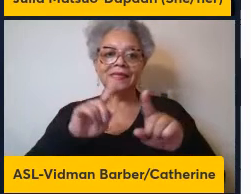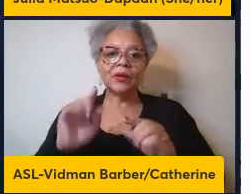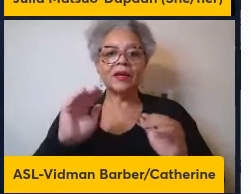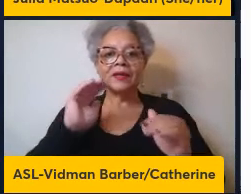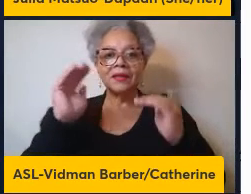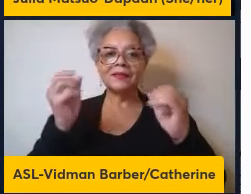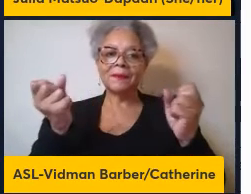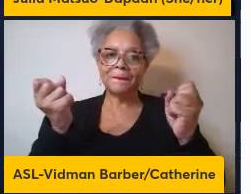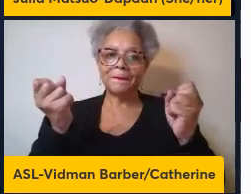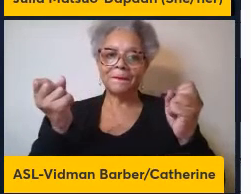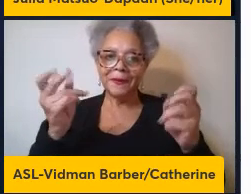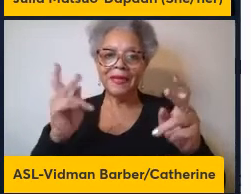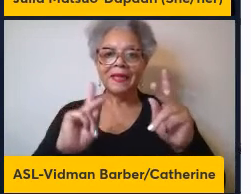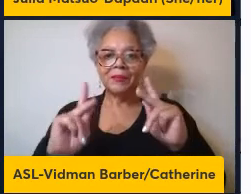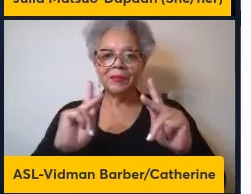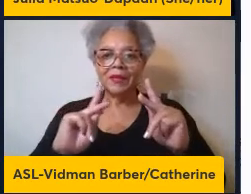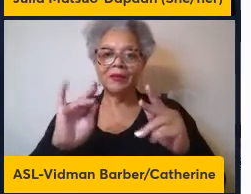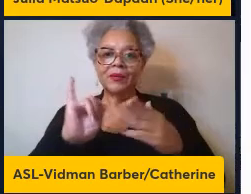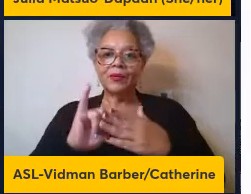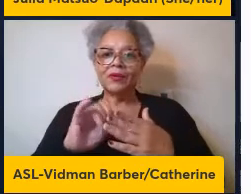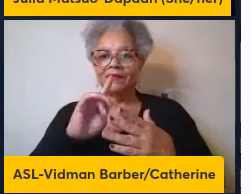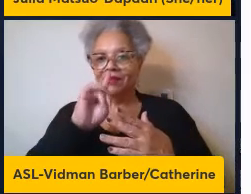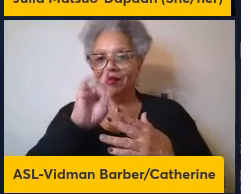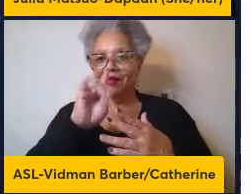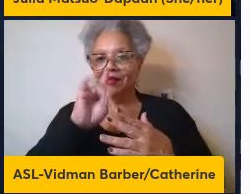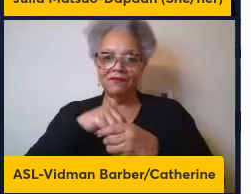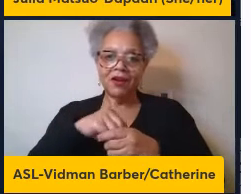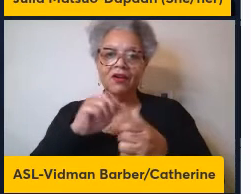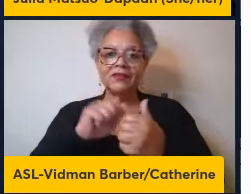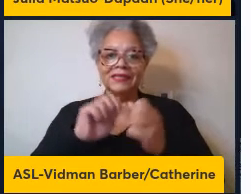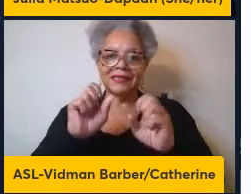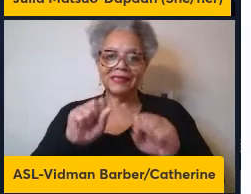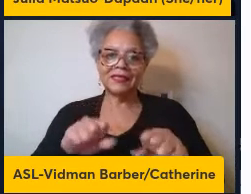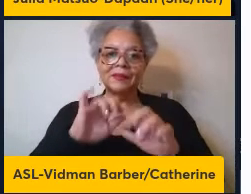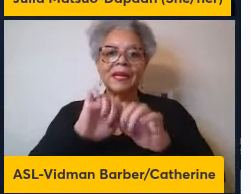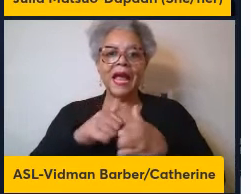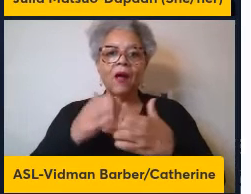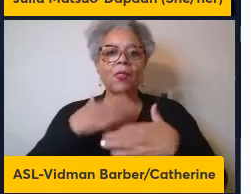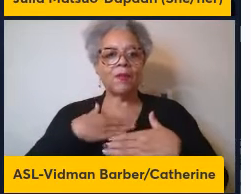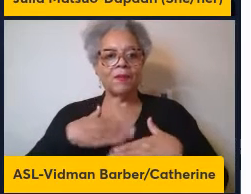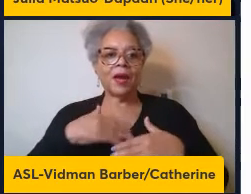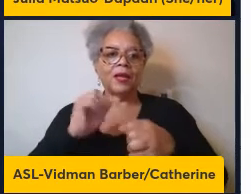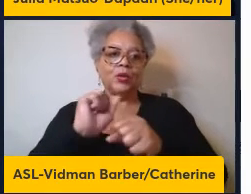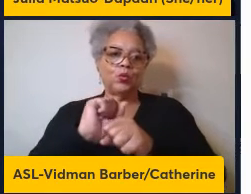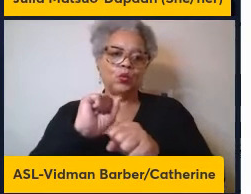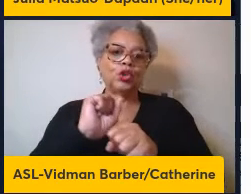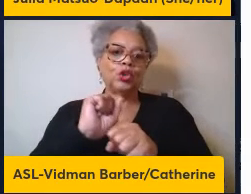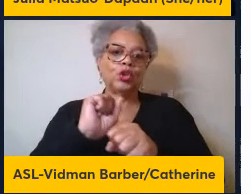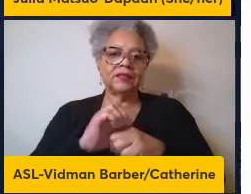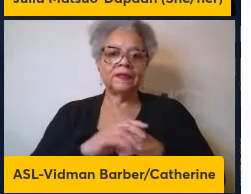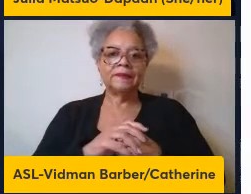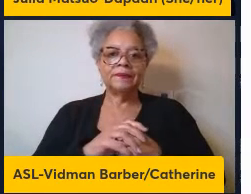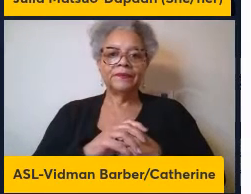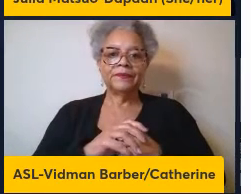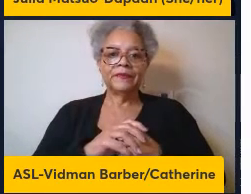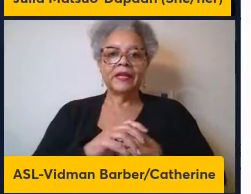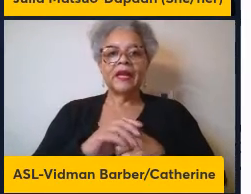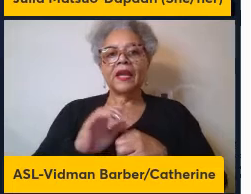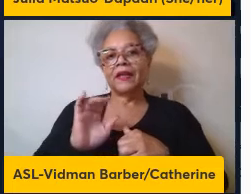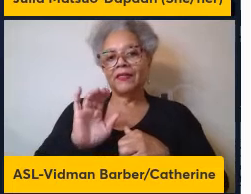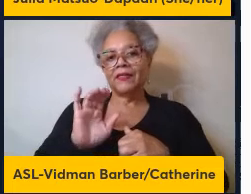people to the players of the immune system and how the body works in response to